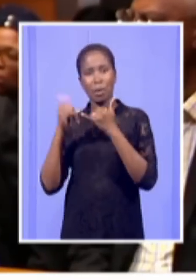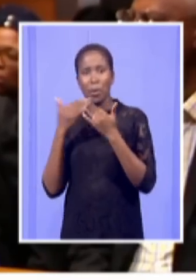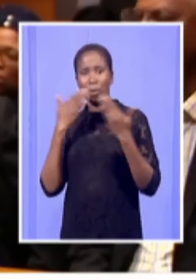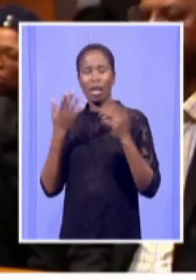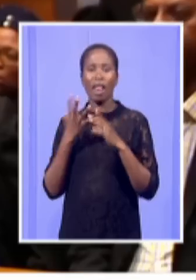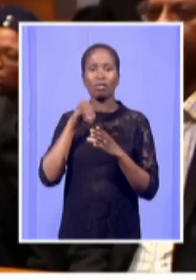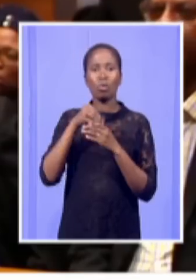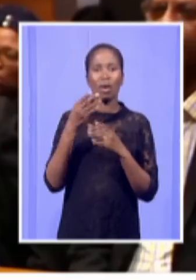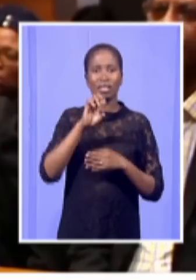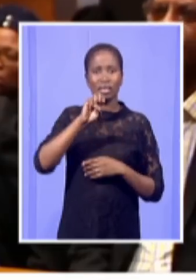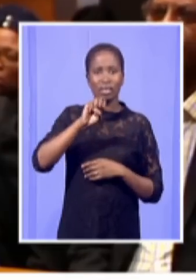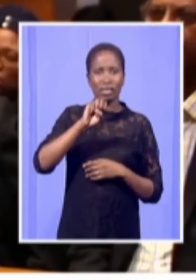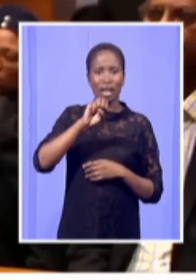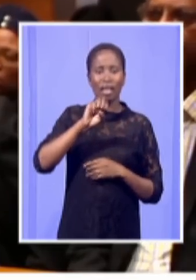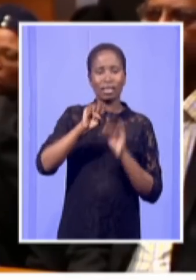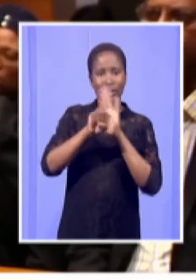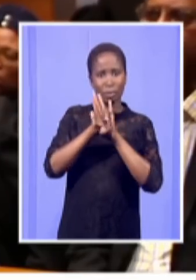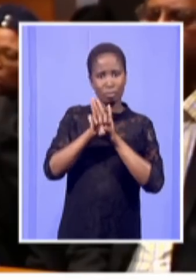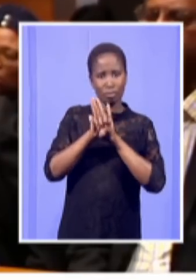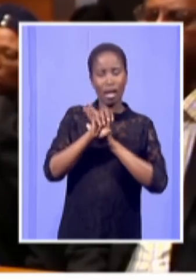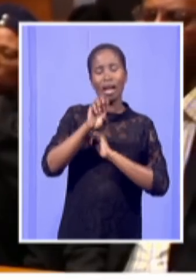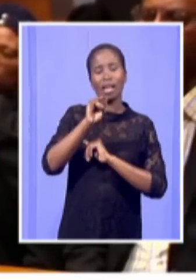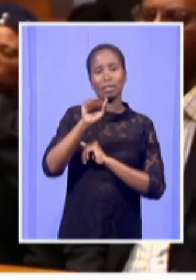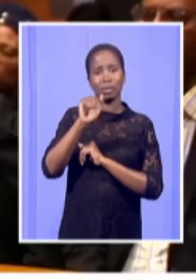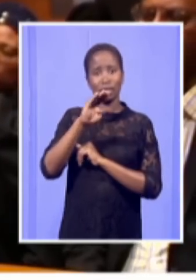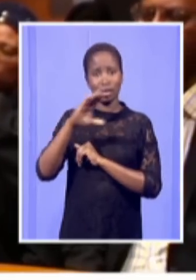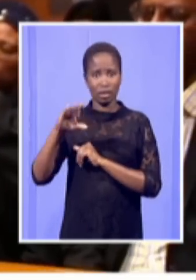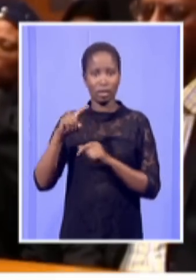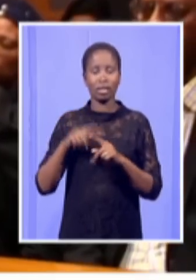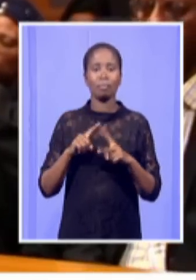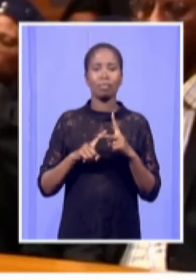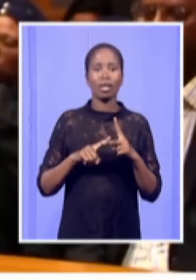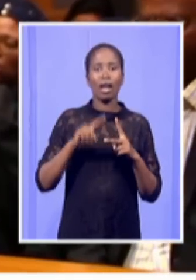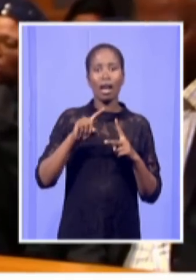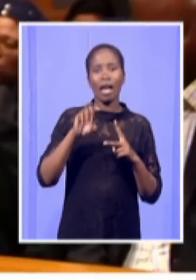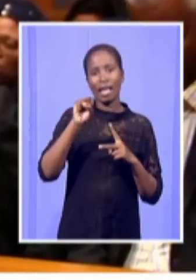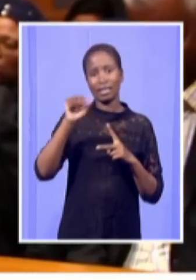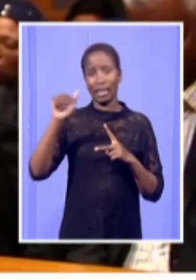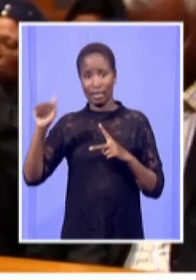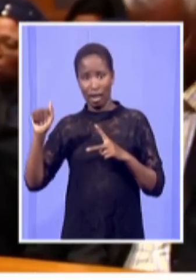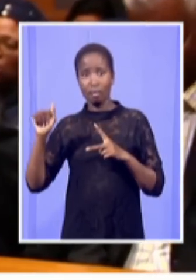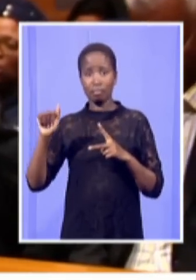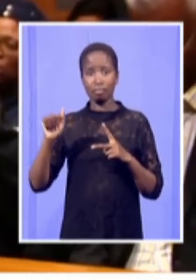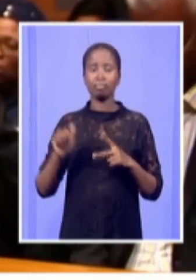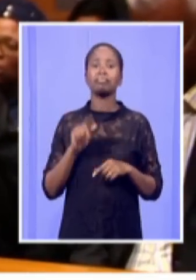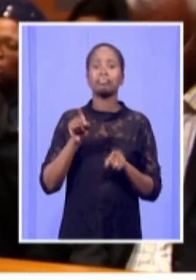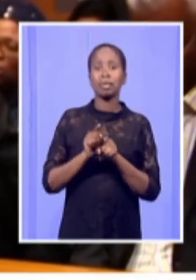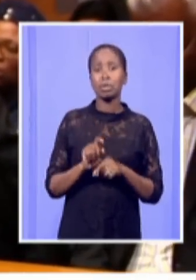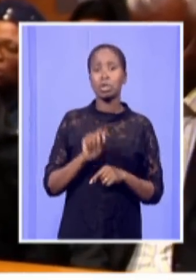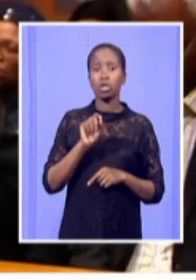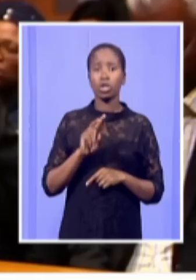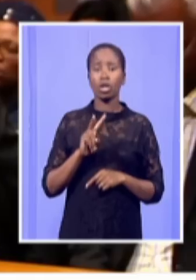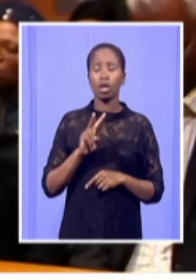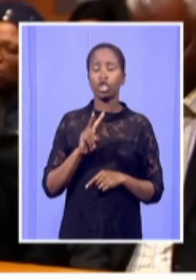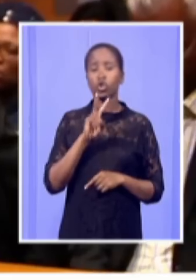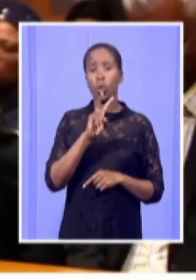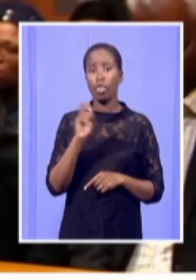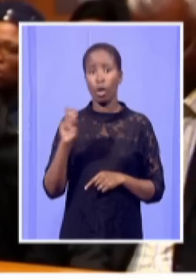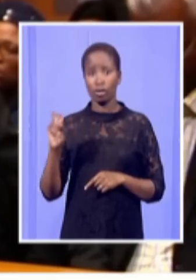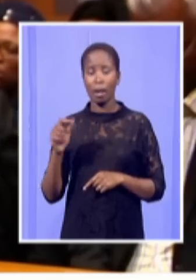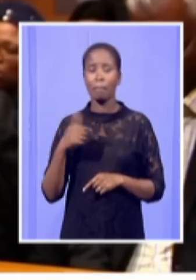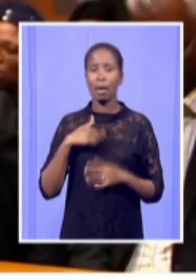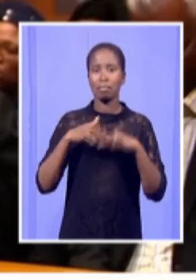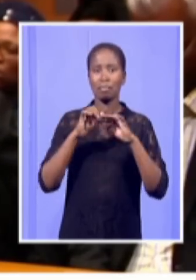African Broadcasting Corporation, South African Express Airways. In 2000, I established Tebe Investment